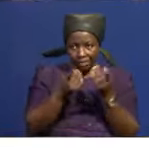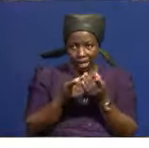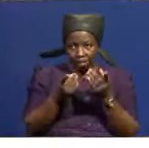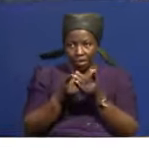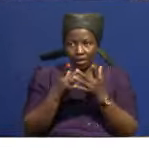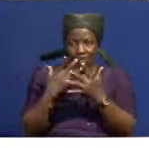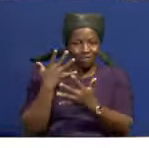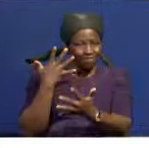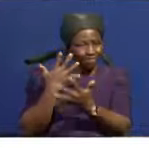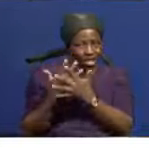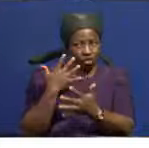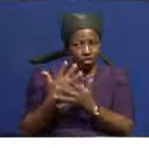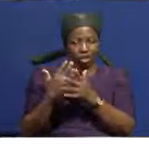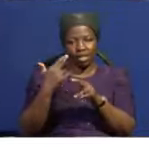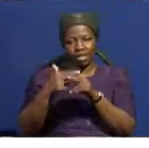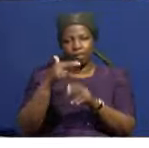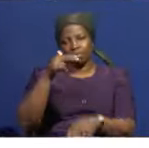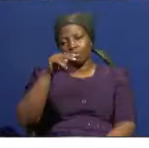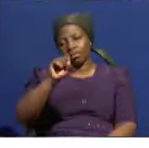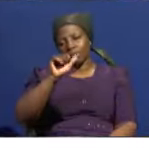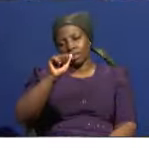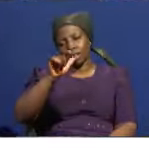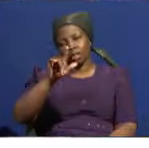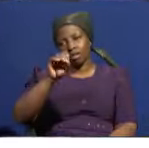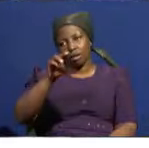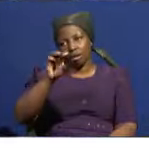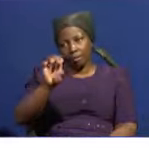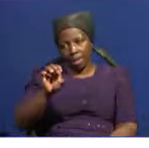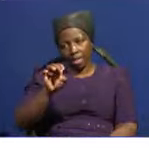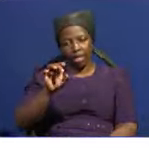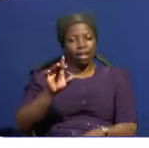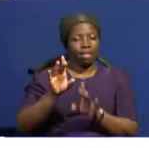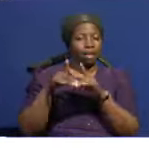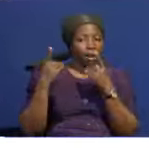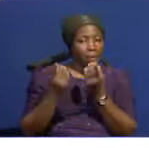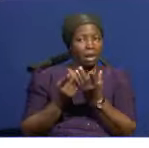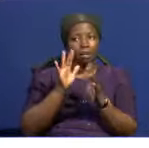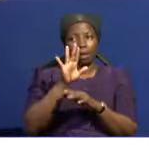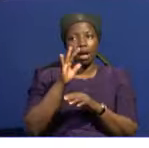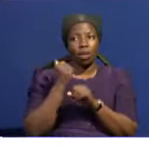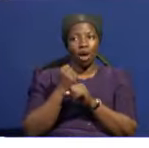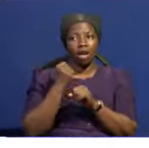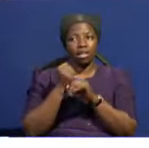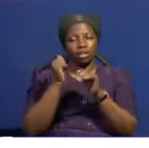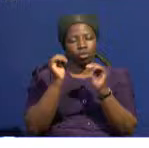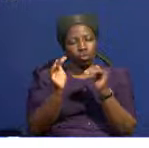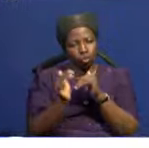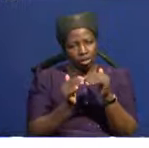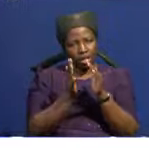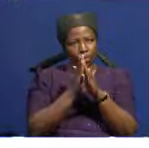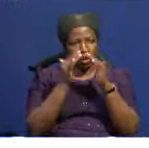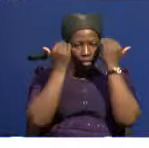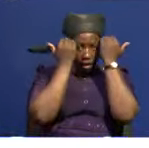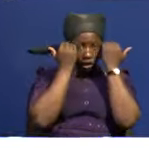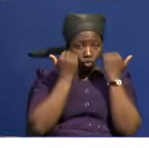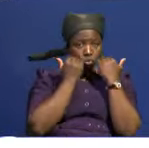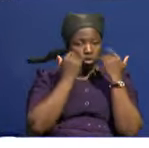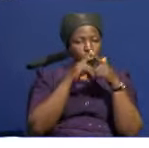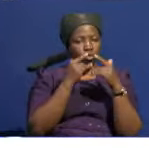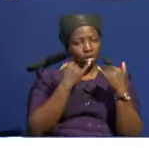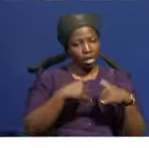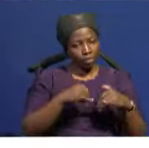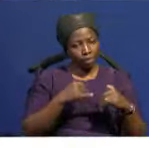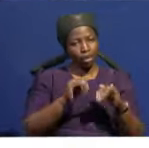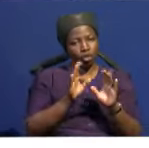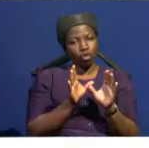Services, Salome Beacco, the department is working closely with the judiciary to implement the community service